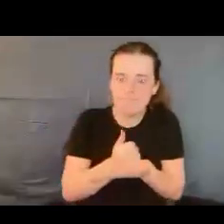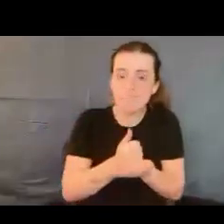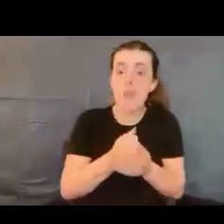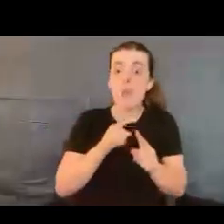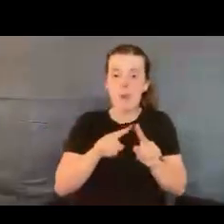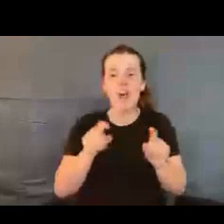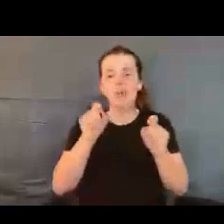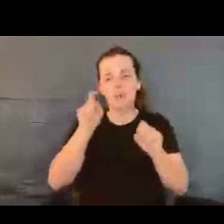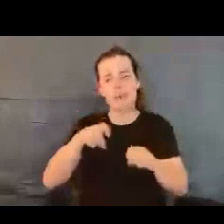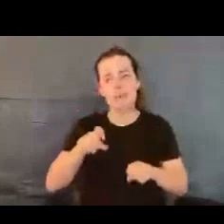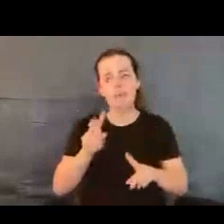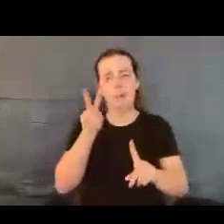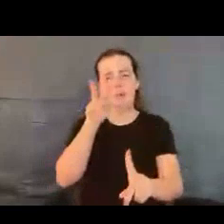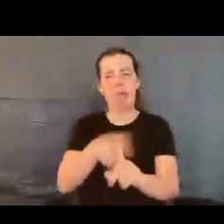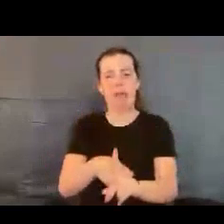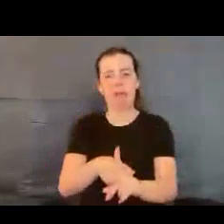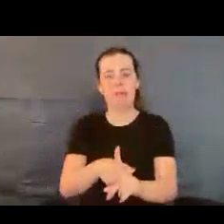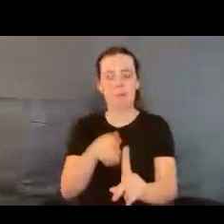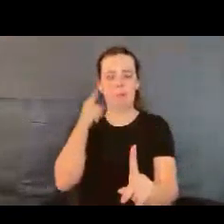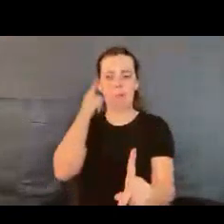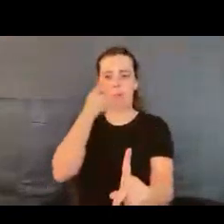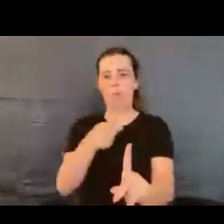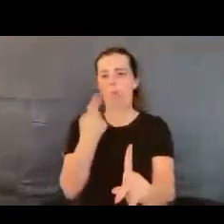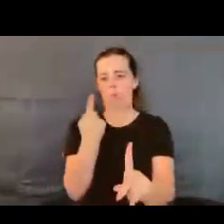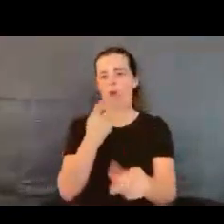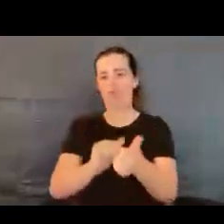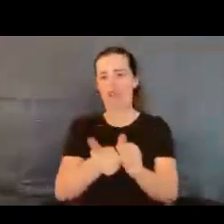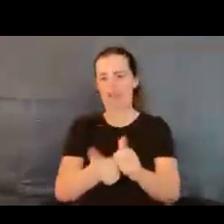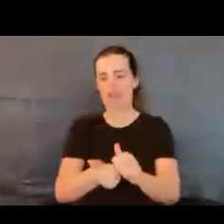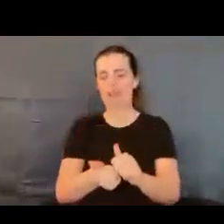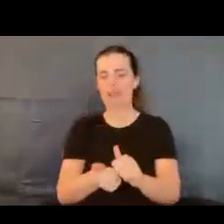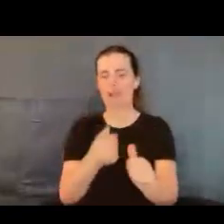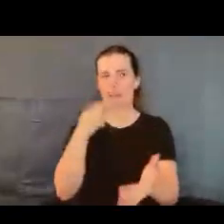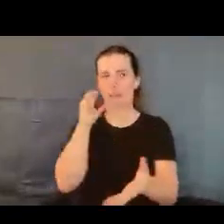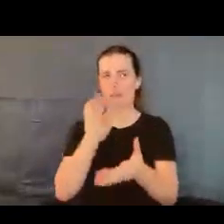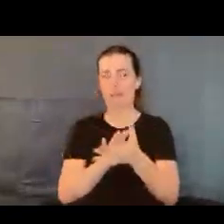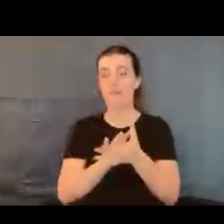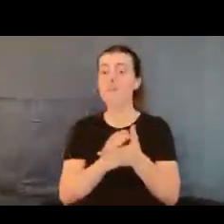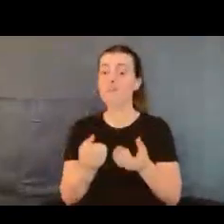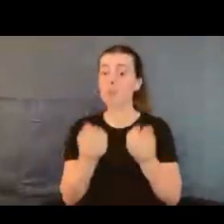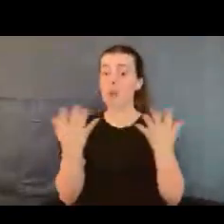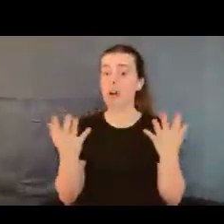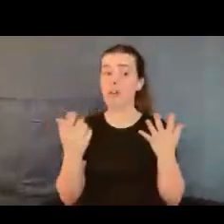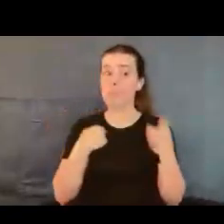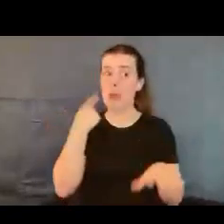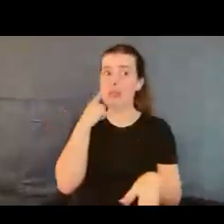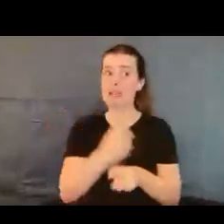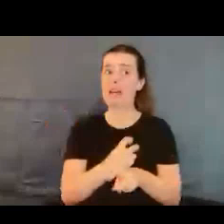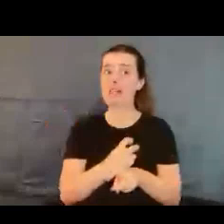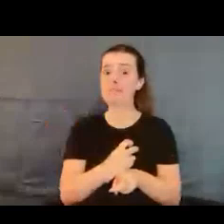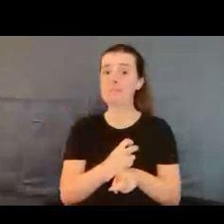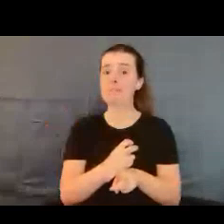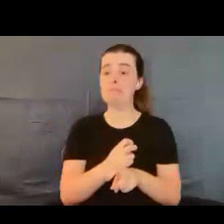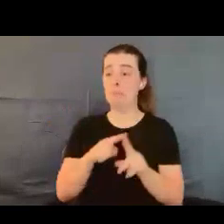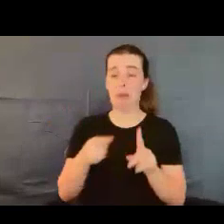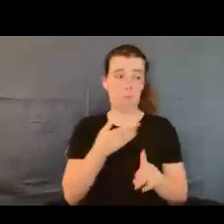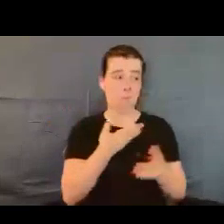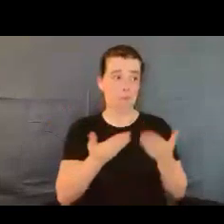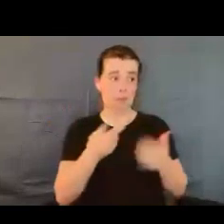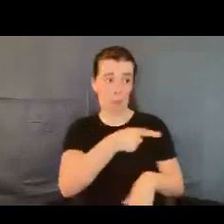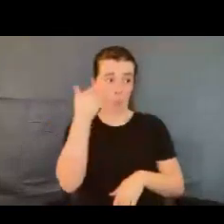towards one race, I believe. Um, yeah, so kind of a lot. I think it's pretty hard. But Sarah, you might know better. It might be